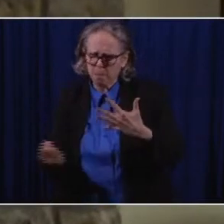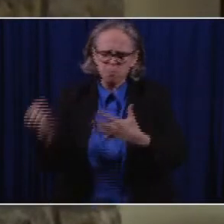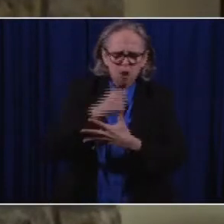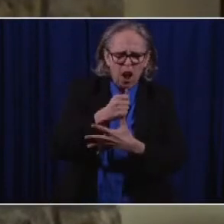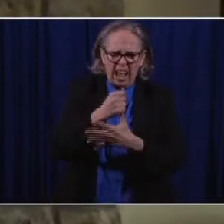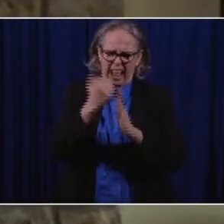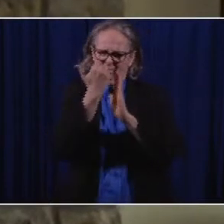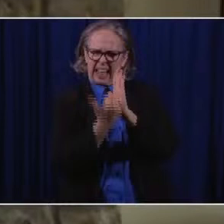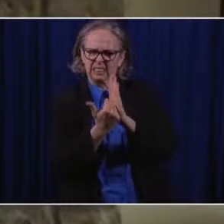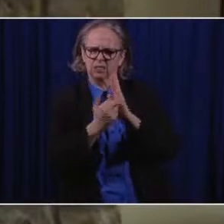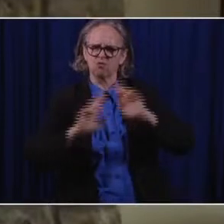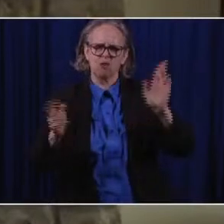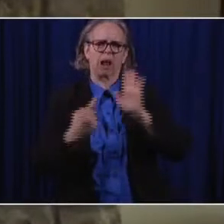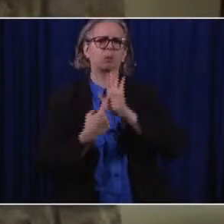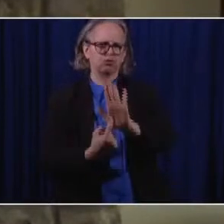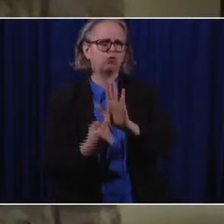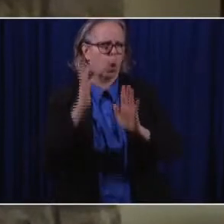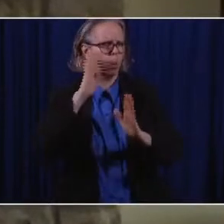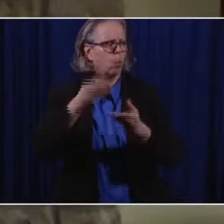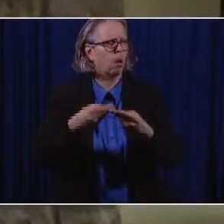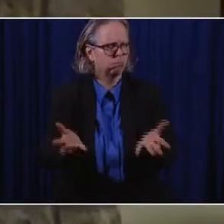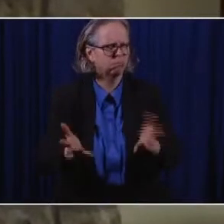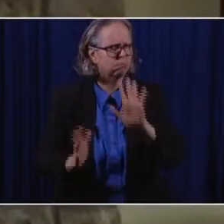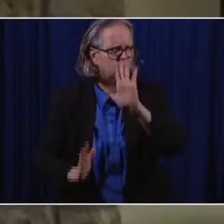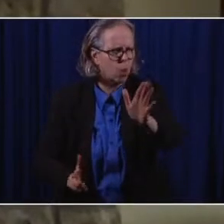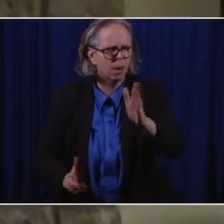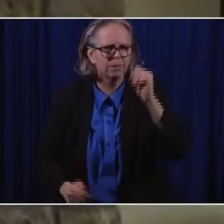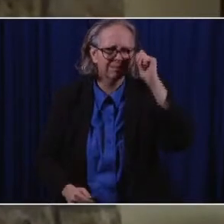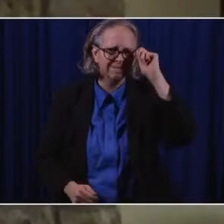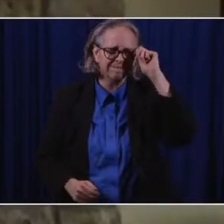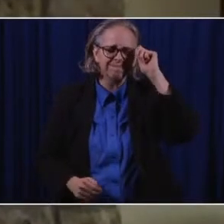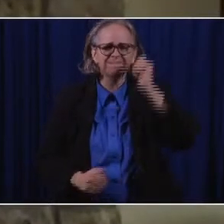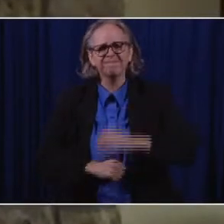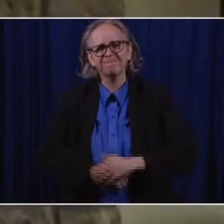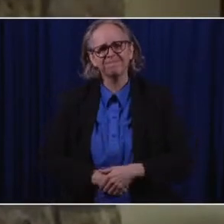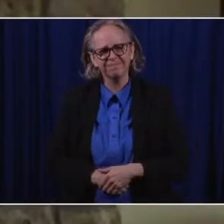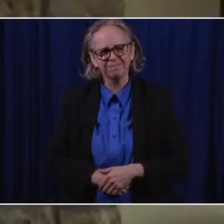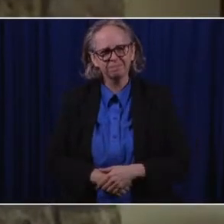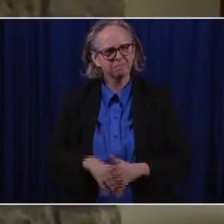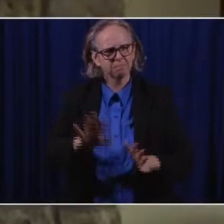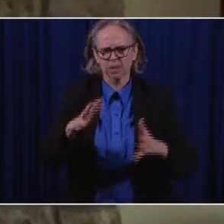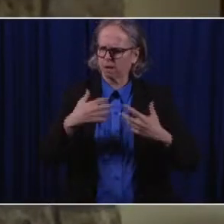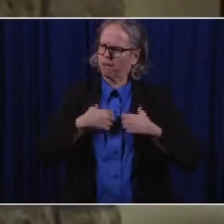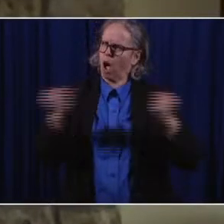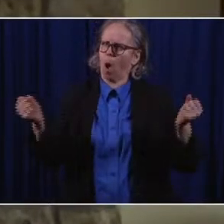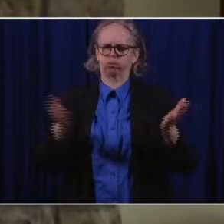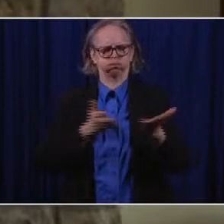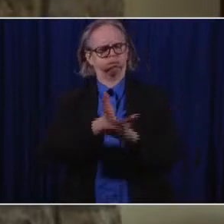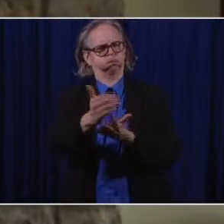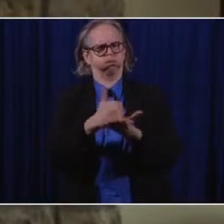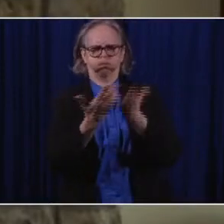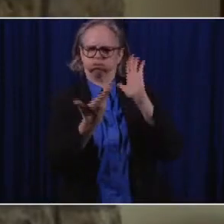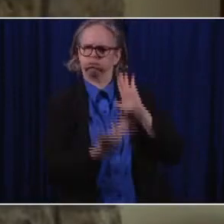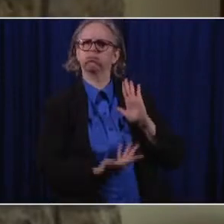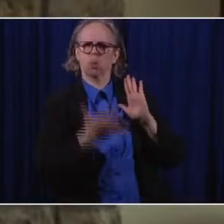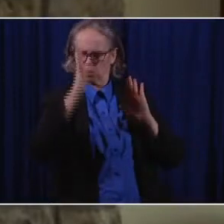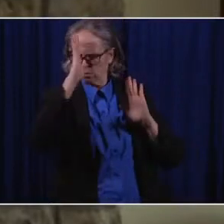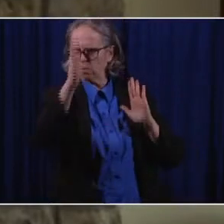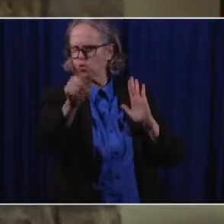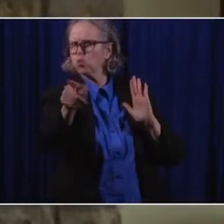out, so that everyone can see from it. We'll be very transparent about it. Obviously, you'd like